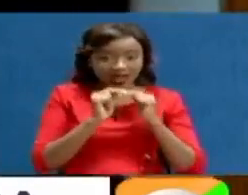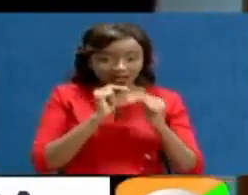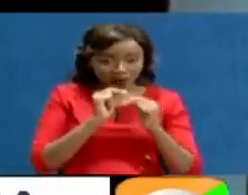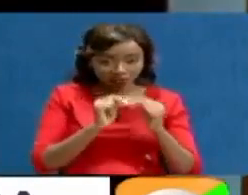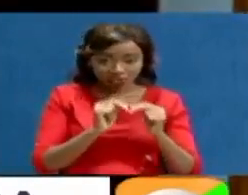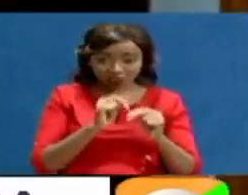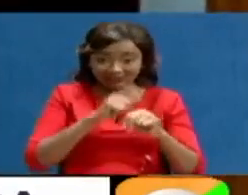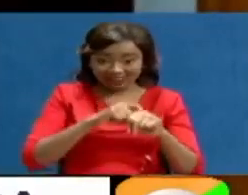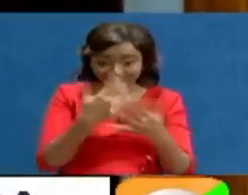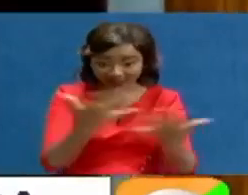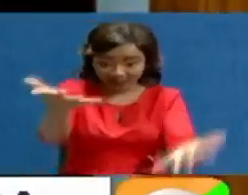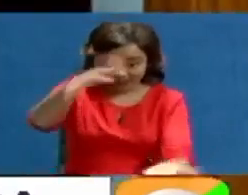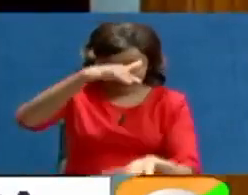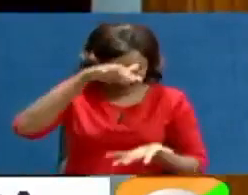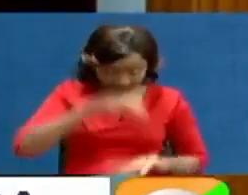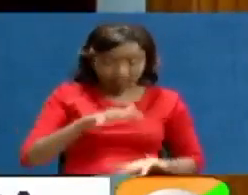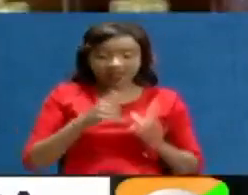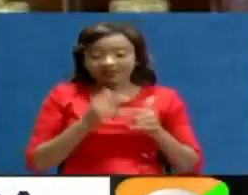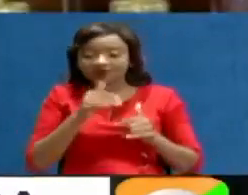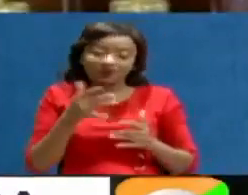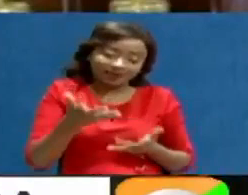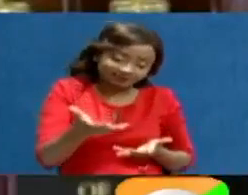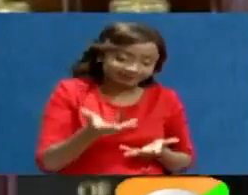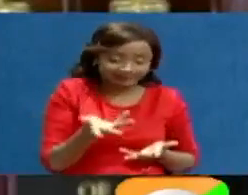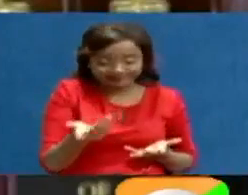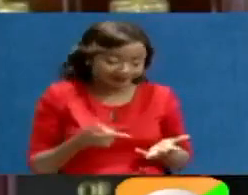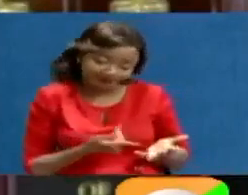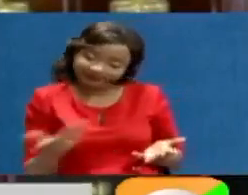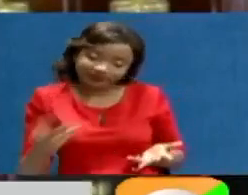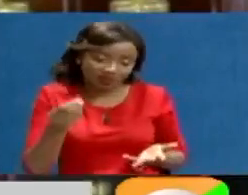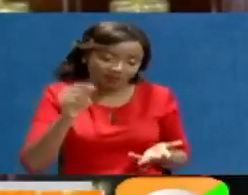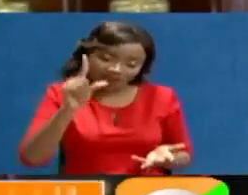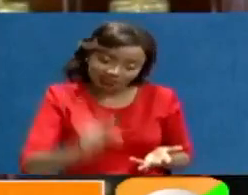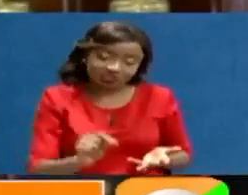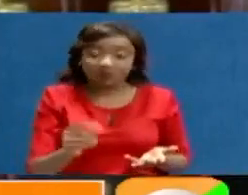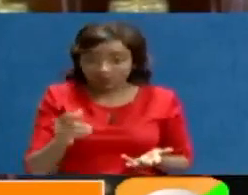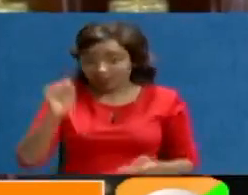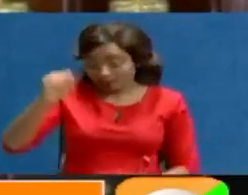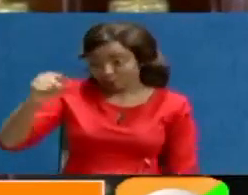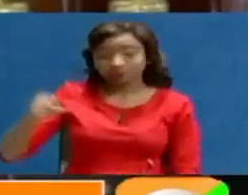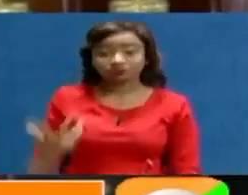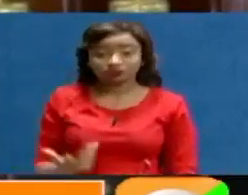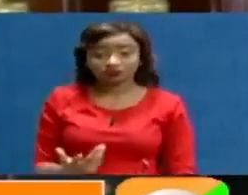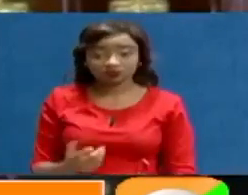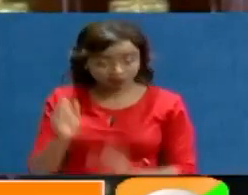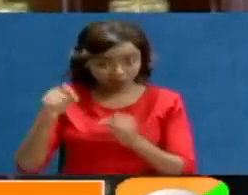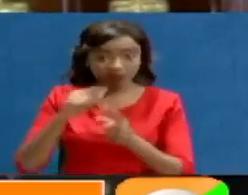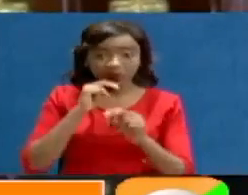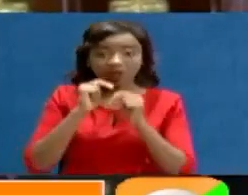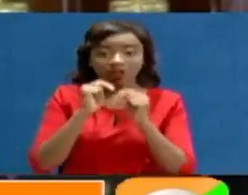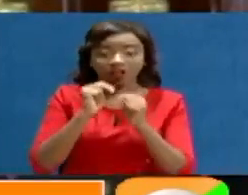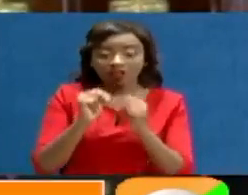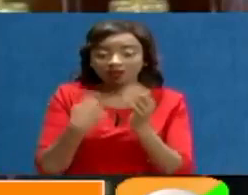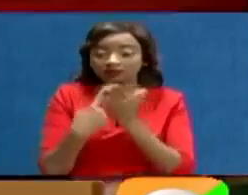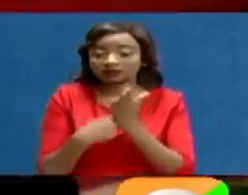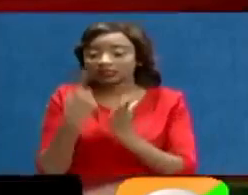been delivered. There's a possibility that then you can renegotiate this price. Yes, there's a possibility. There is. Because the